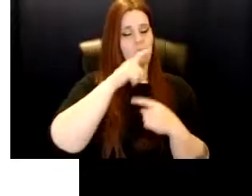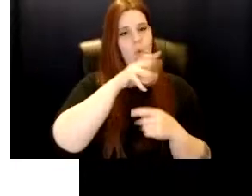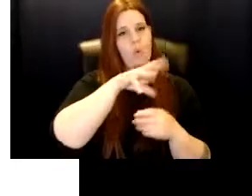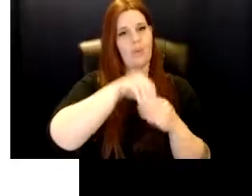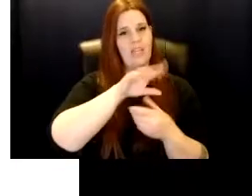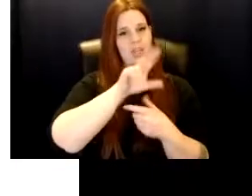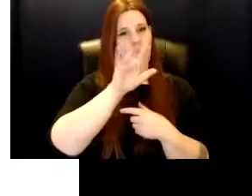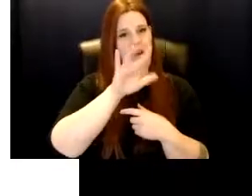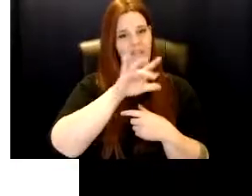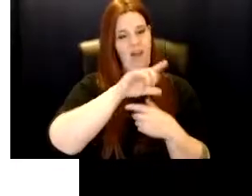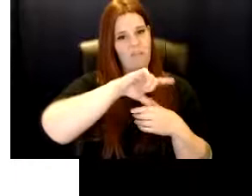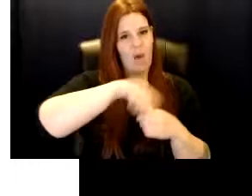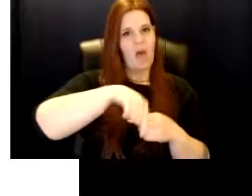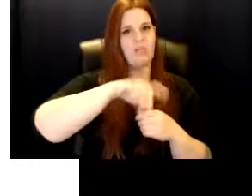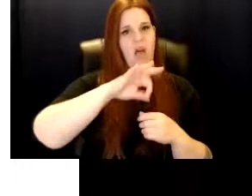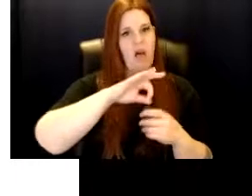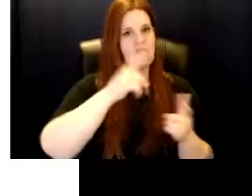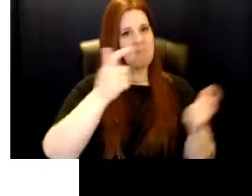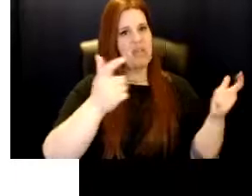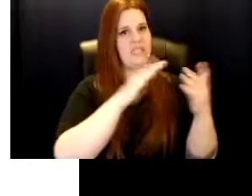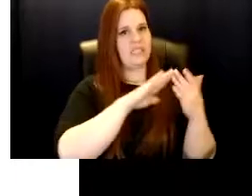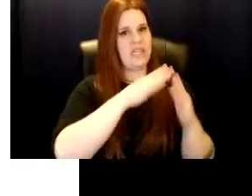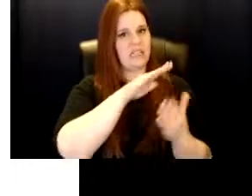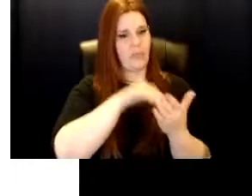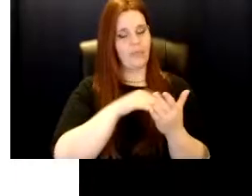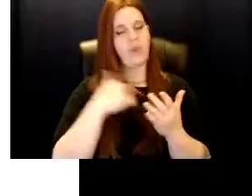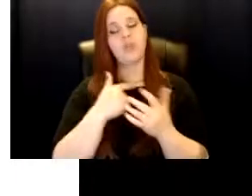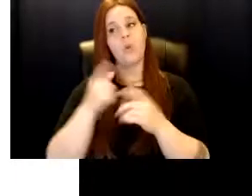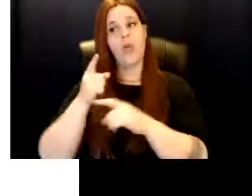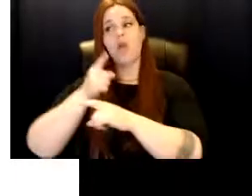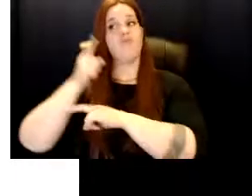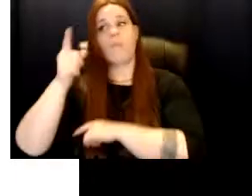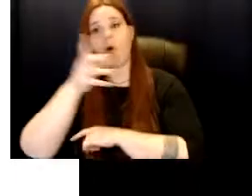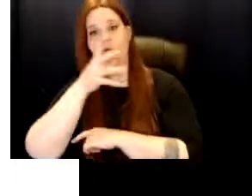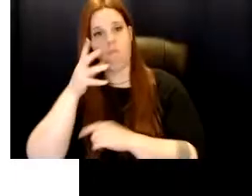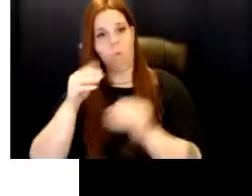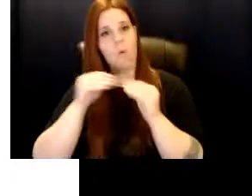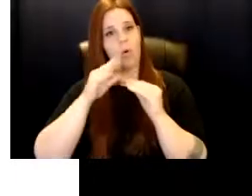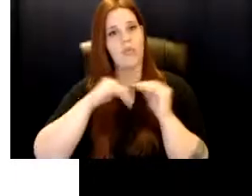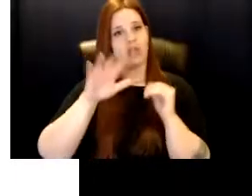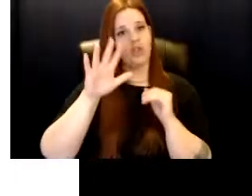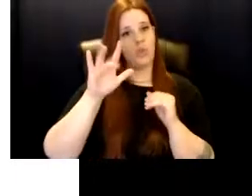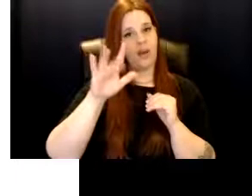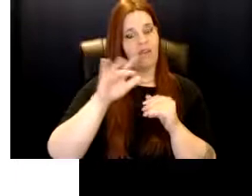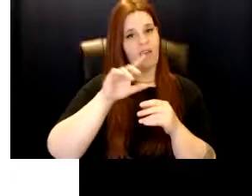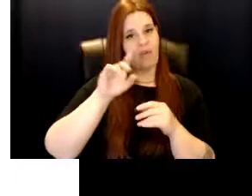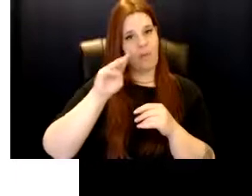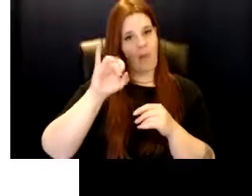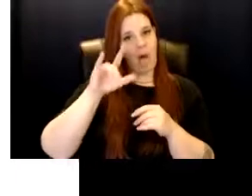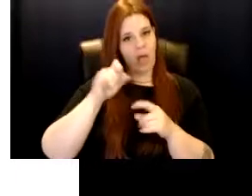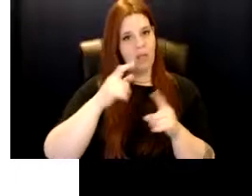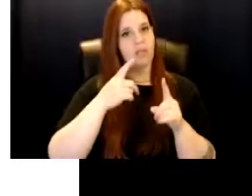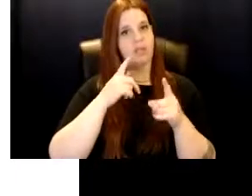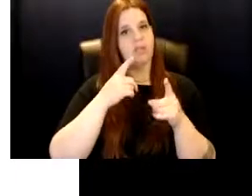we gauged this, we had what we'd call remote rural, farther than 25 miles from a metropolitan center,